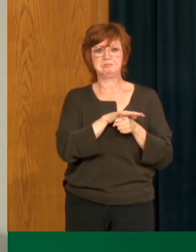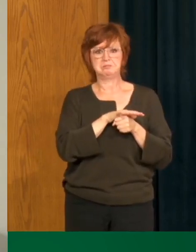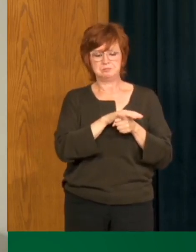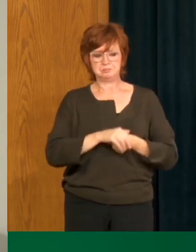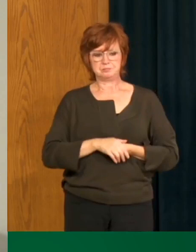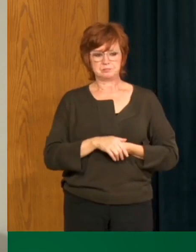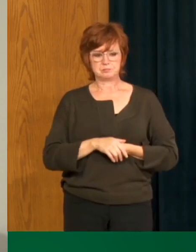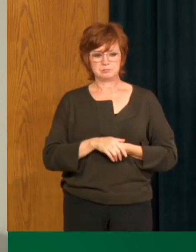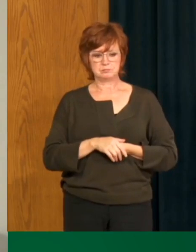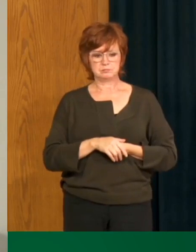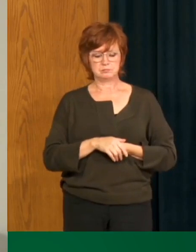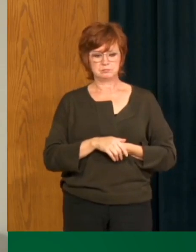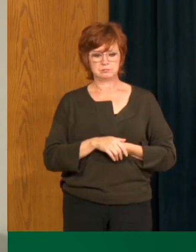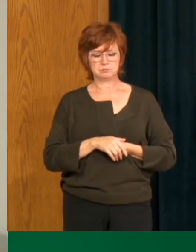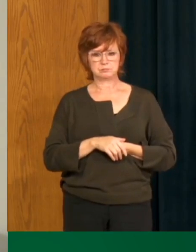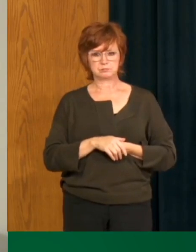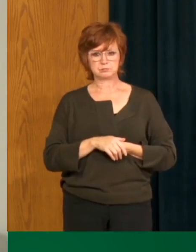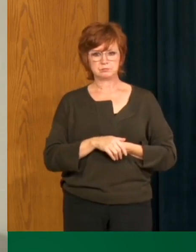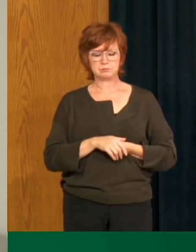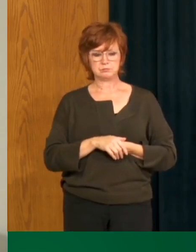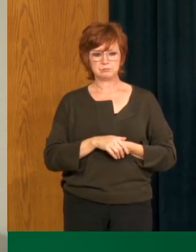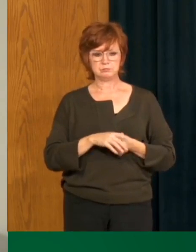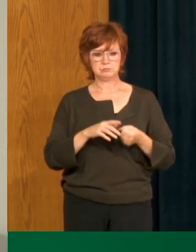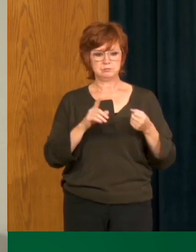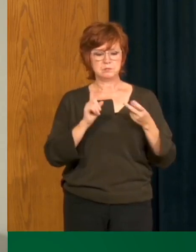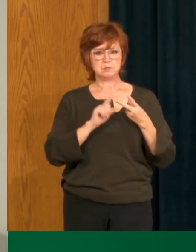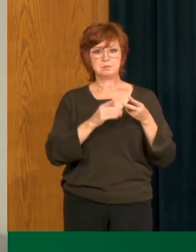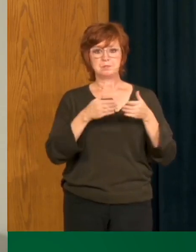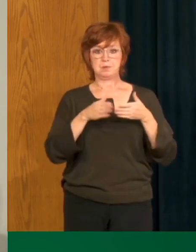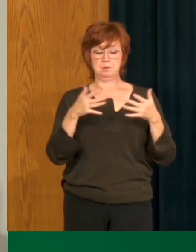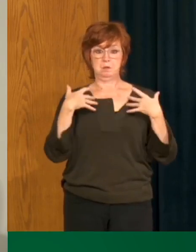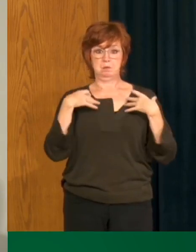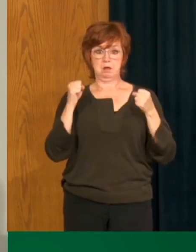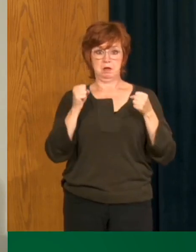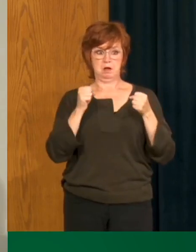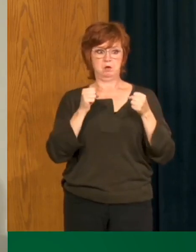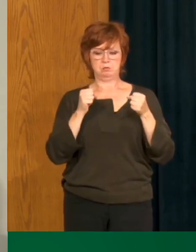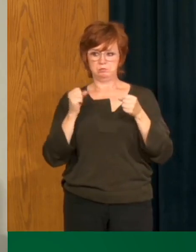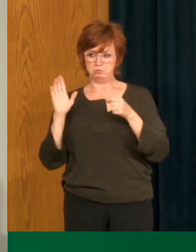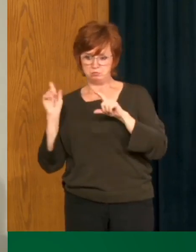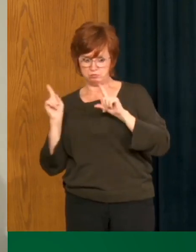obviously, those communities are working with public health to control transmission. And